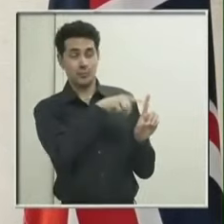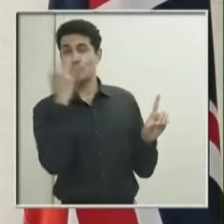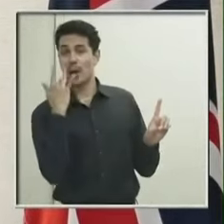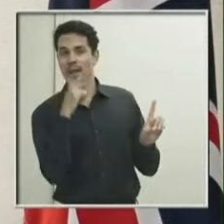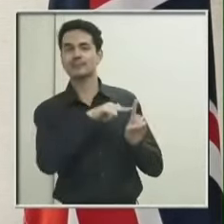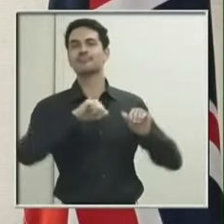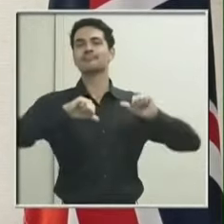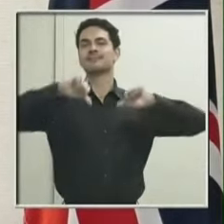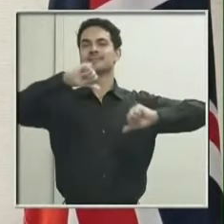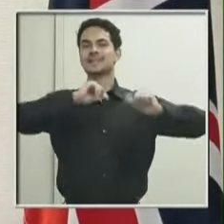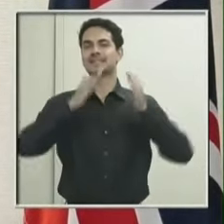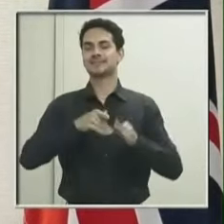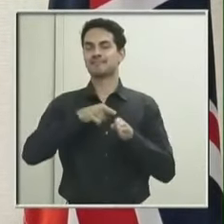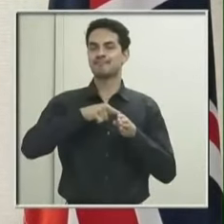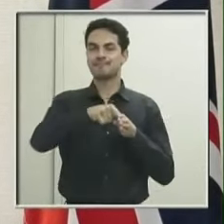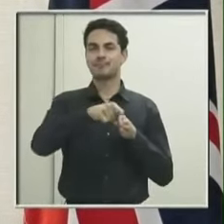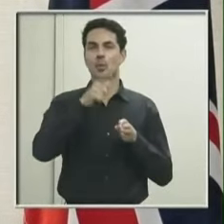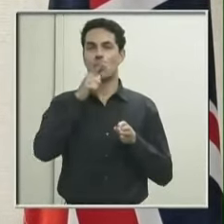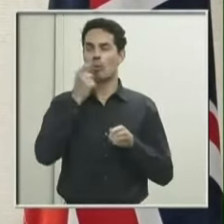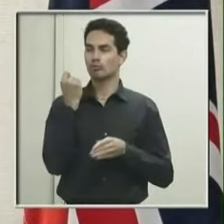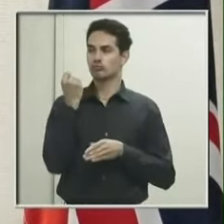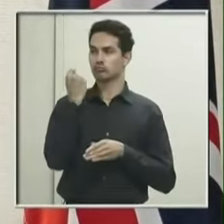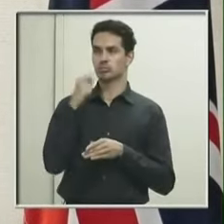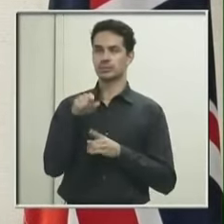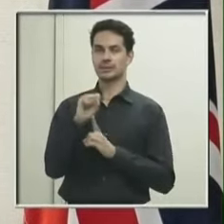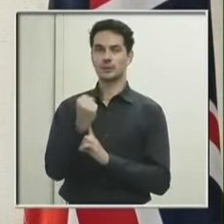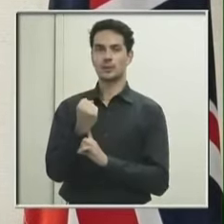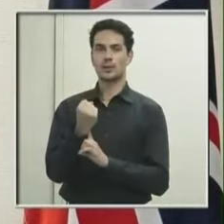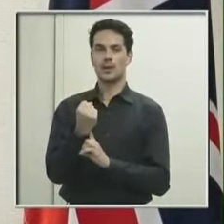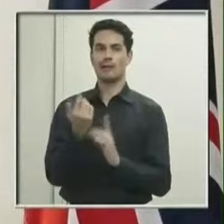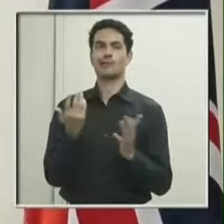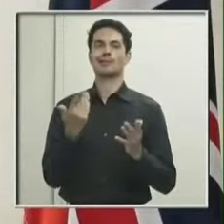who can understand these situations.